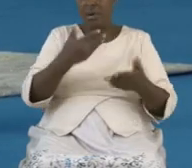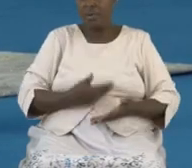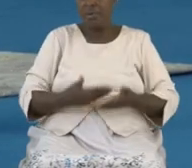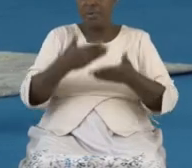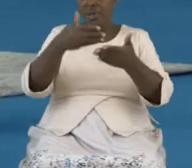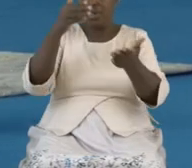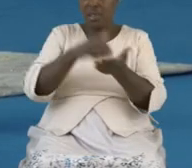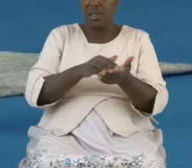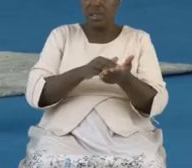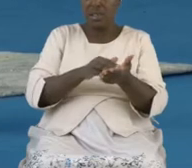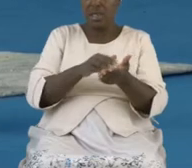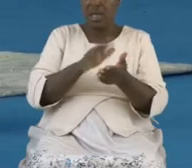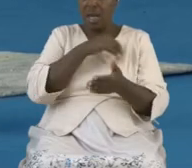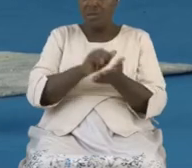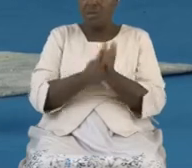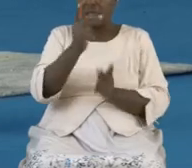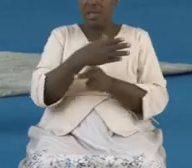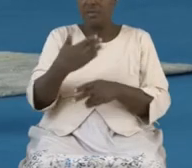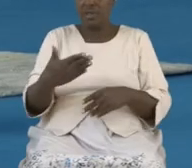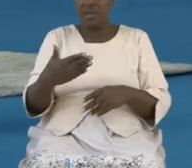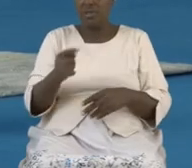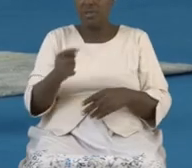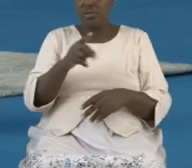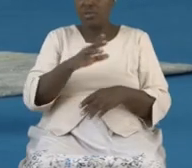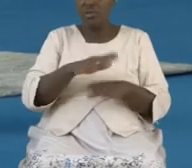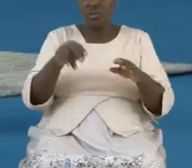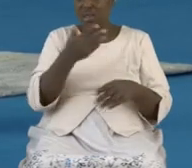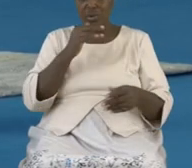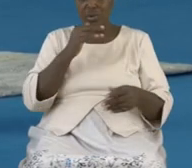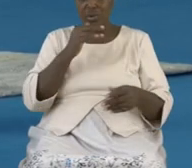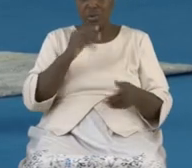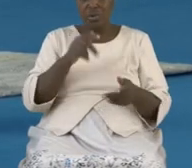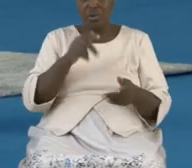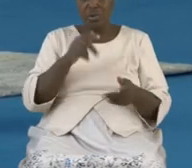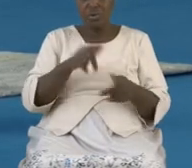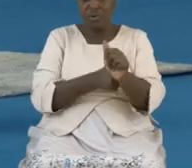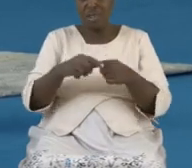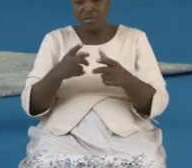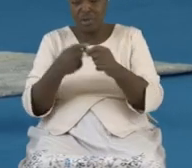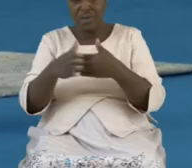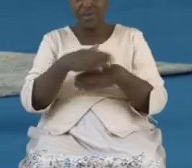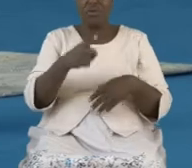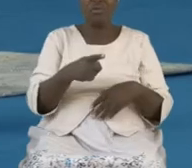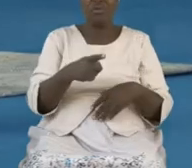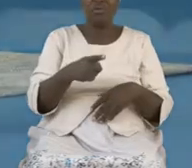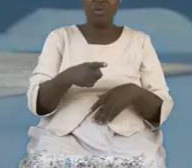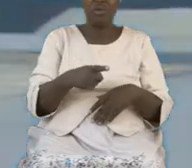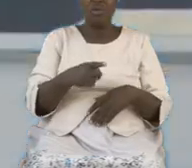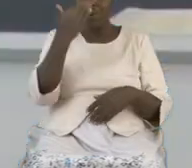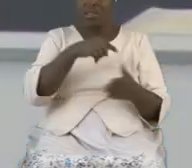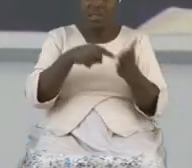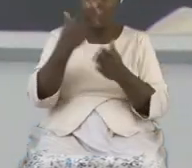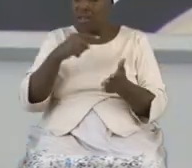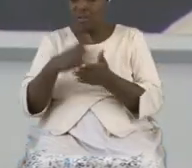like. You don't need anybody to police you and to be running after you. Why this? Why this? Why this? They are